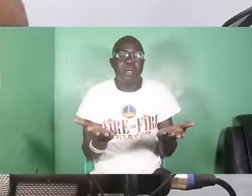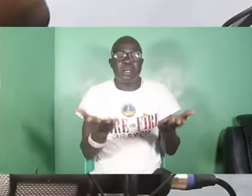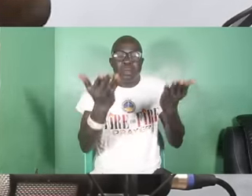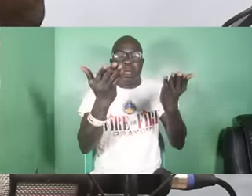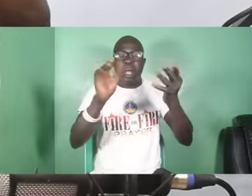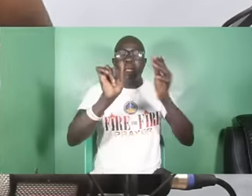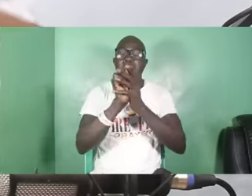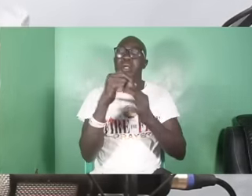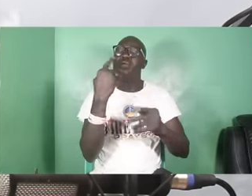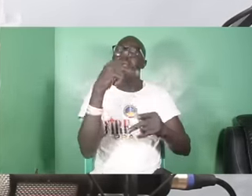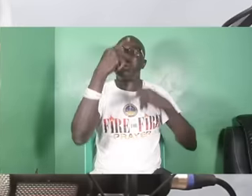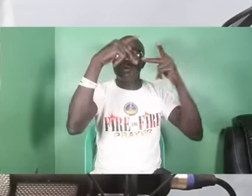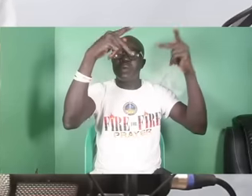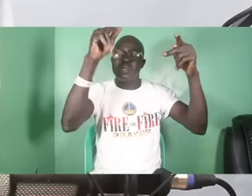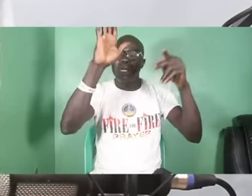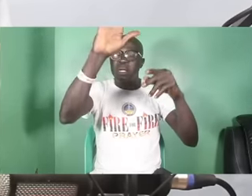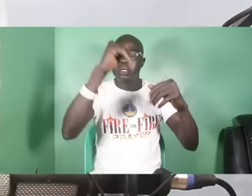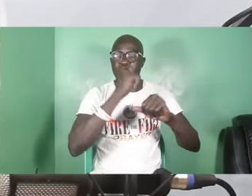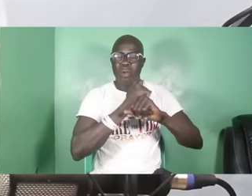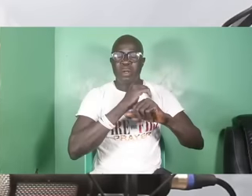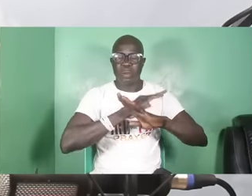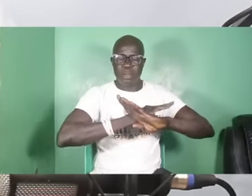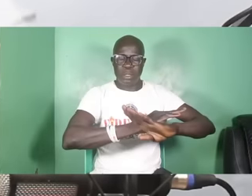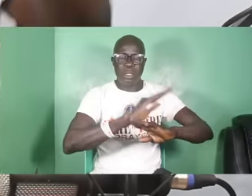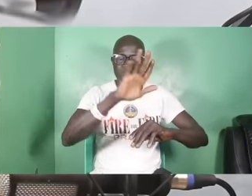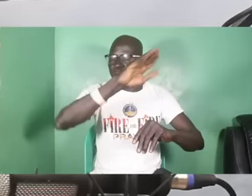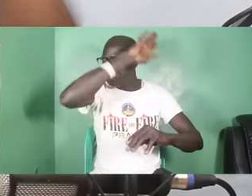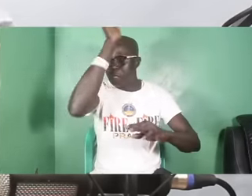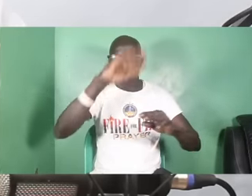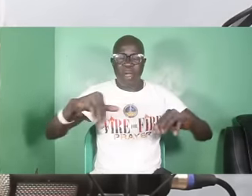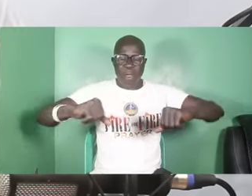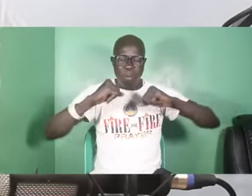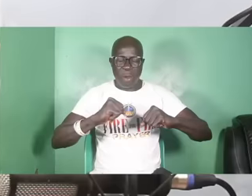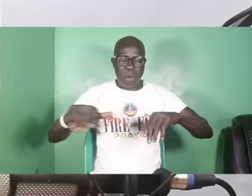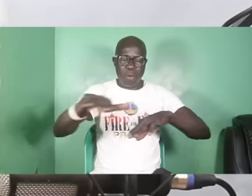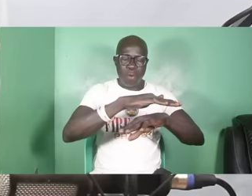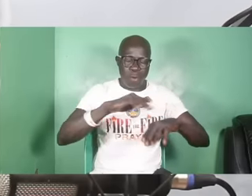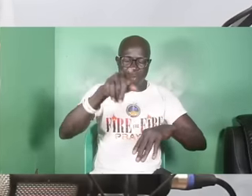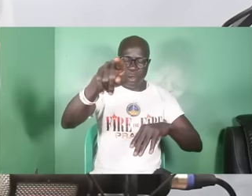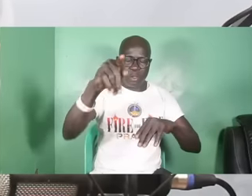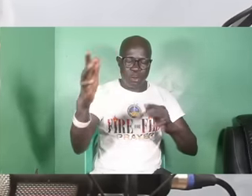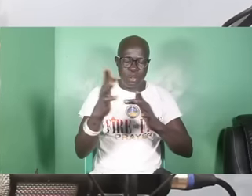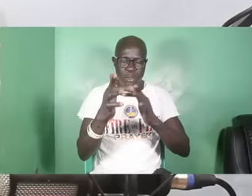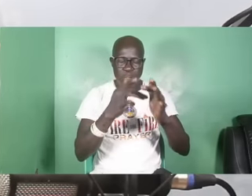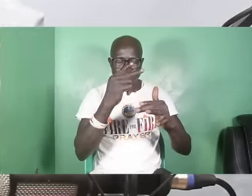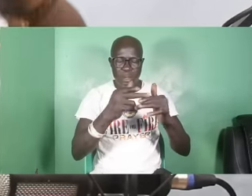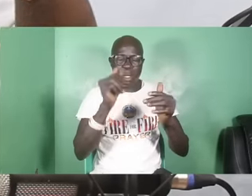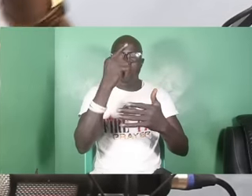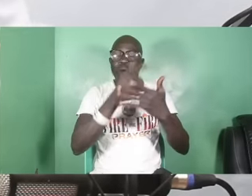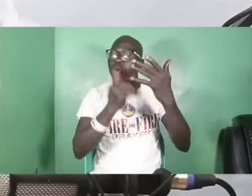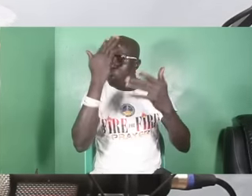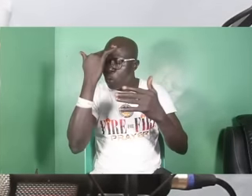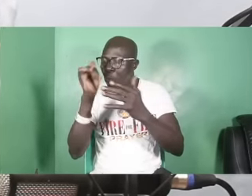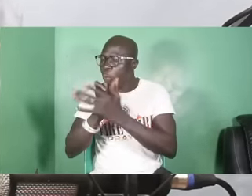I lift up my hands so tell it agbara dare duro ya won nene pa lori e ma amen kilo ni tan